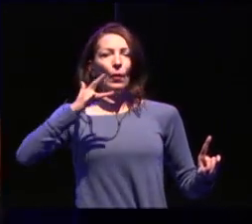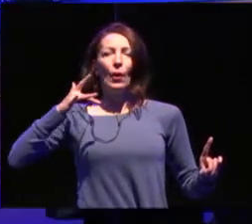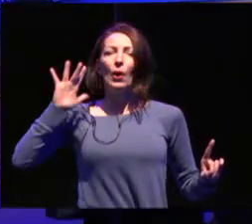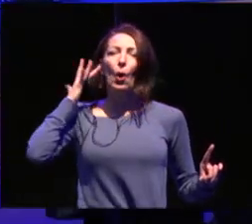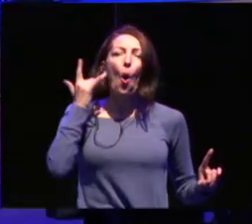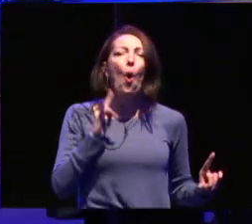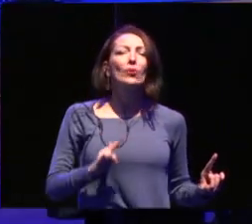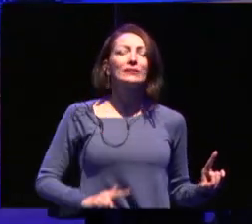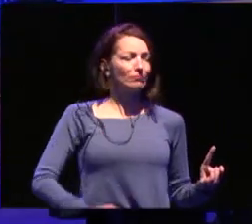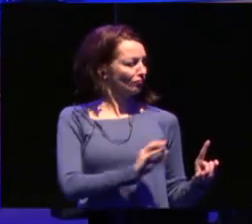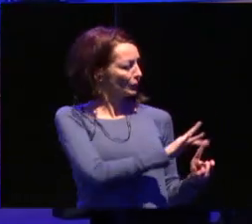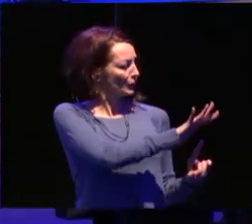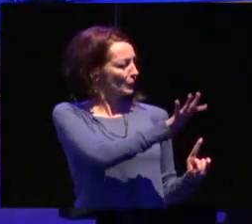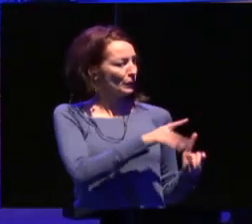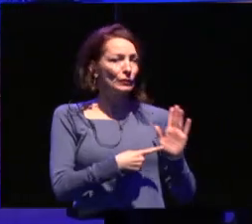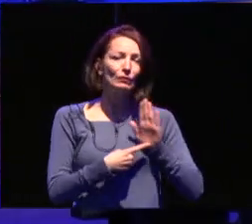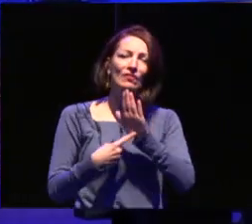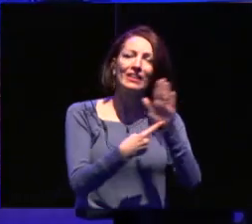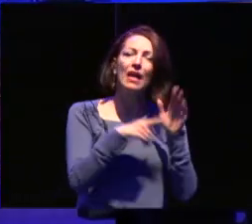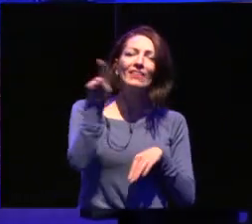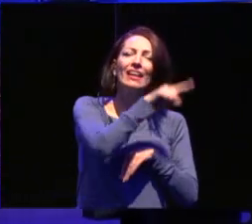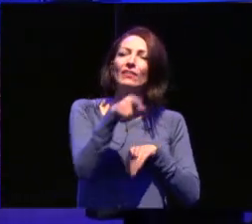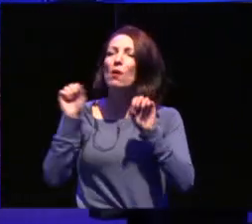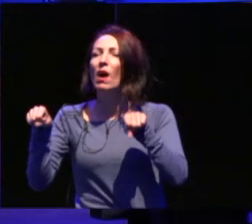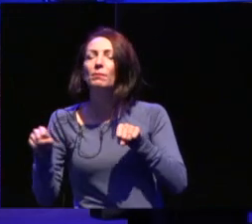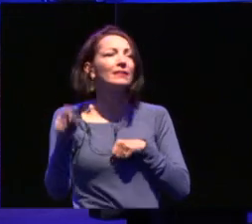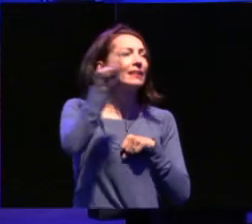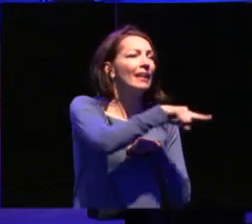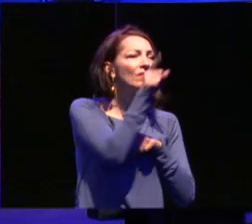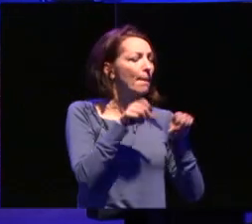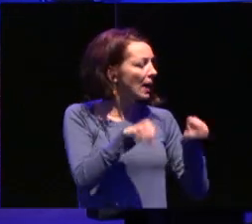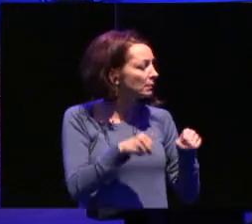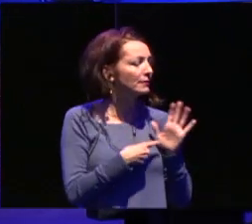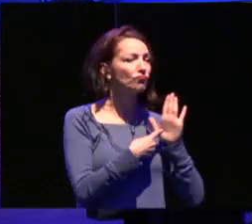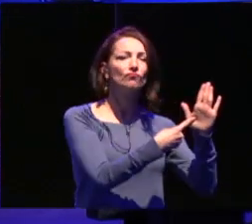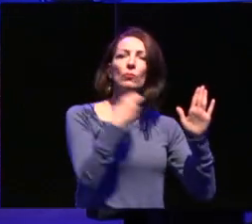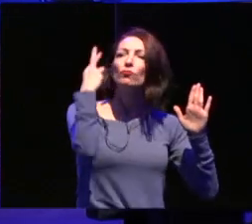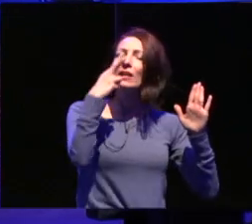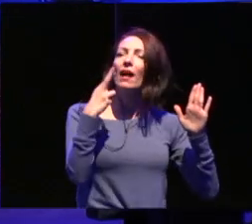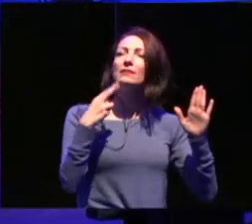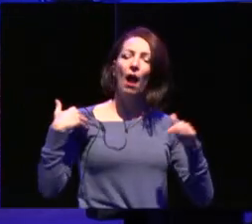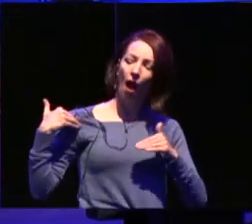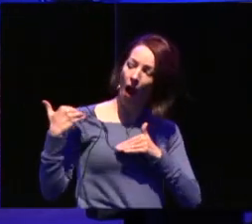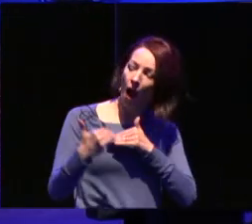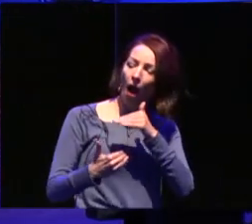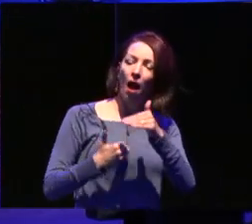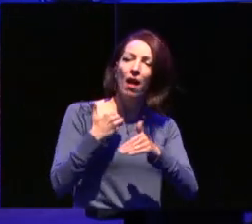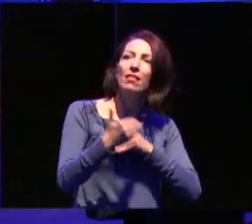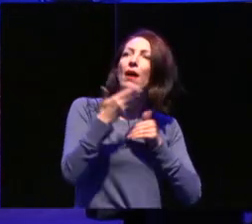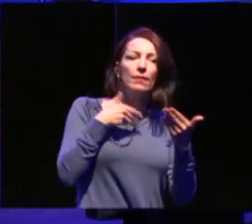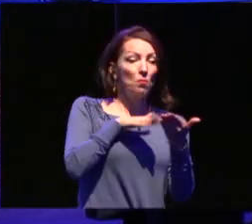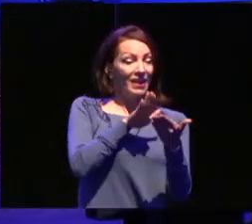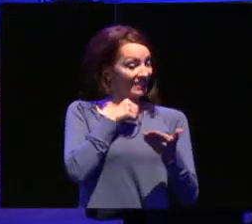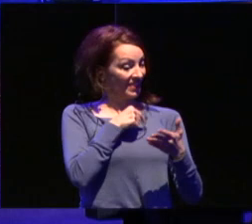that reveals itself as infinite potential, infinite possibilities. And then we discover that all along the way, the presence of